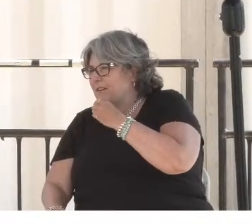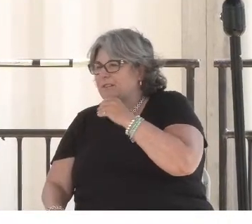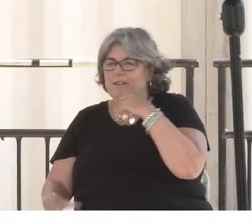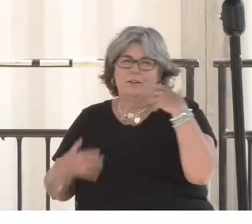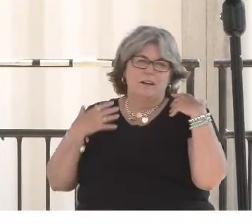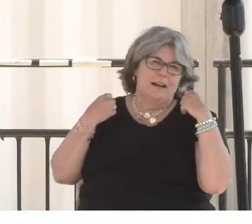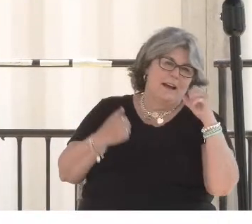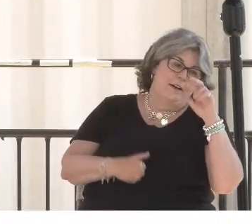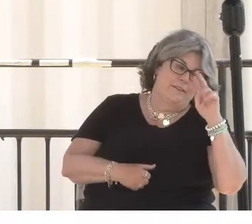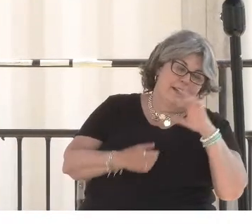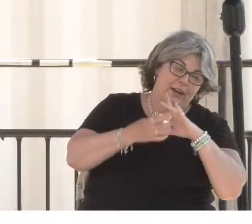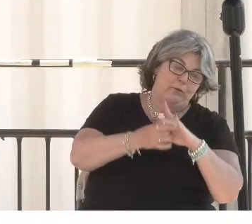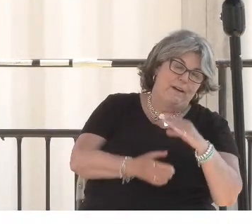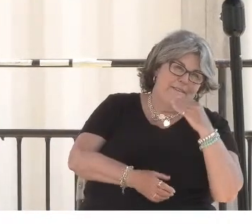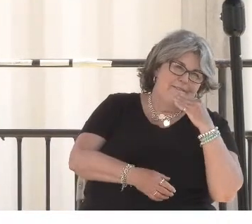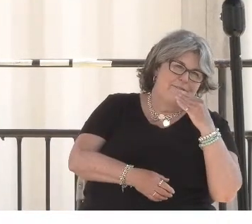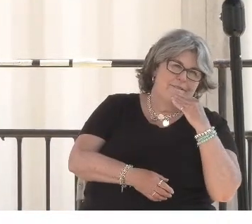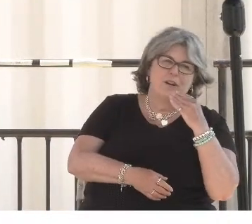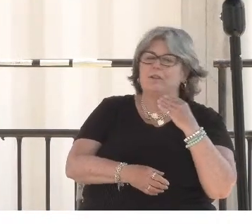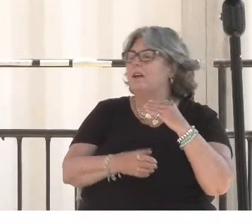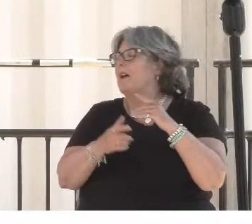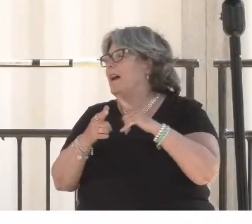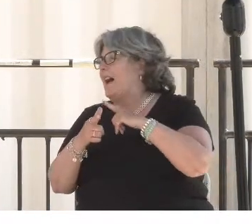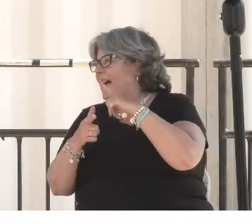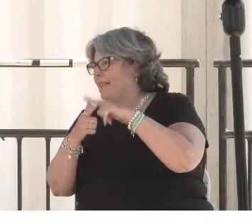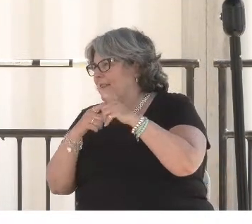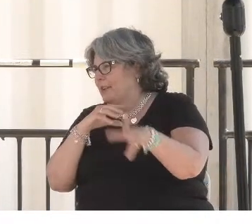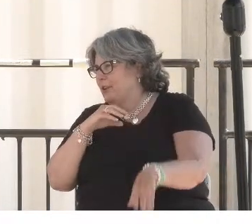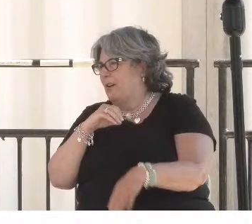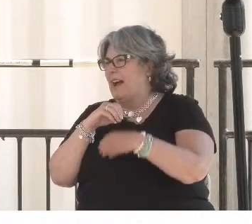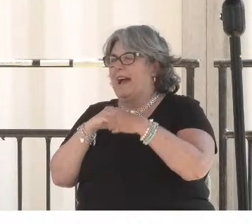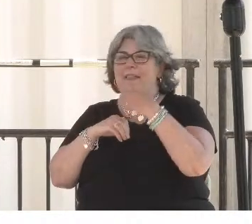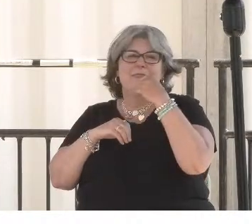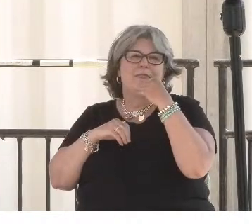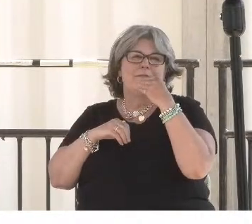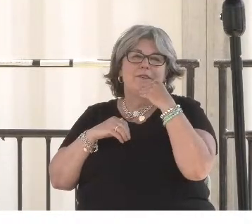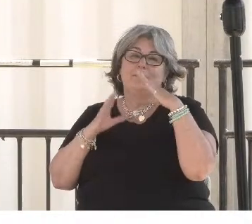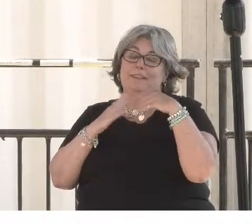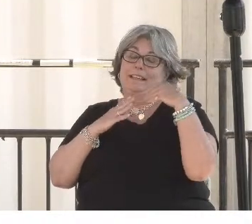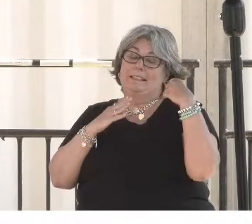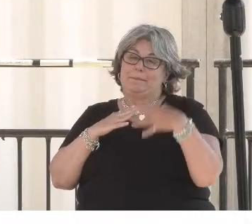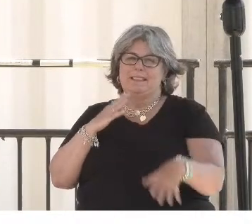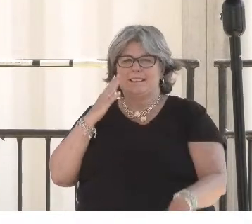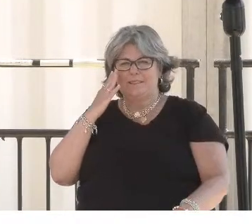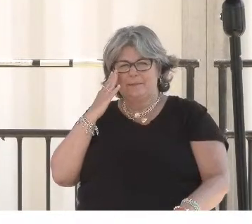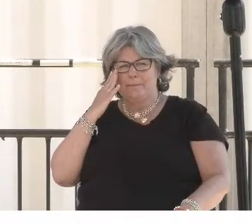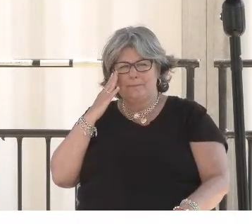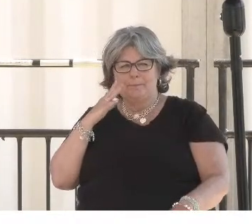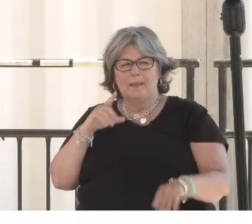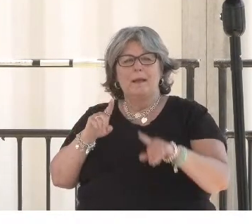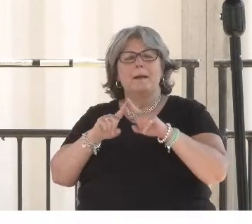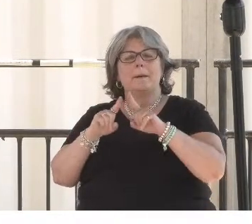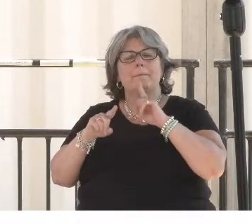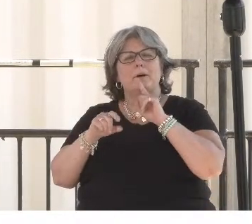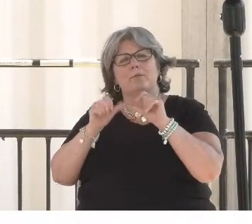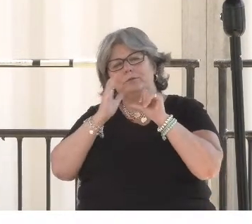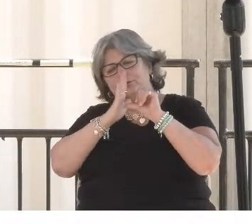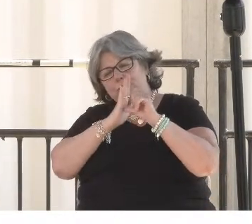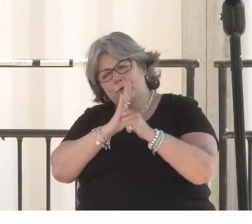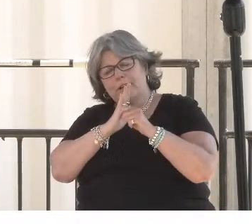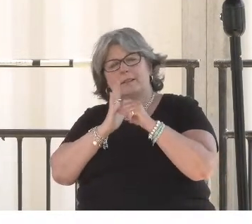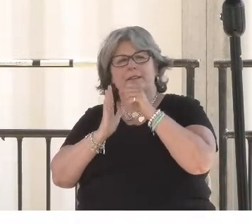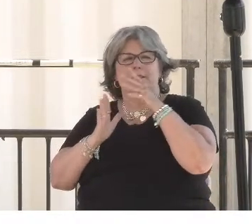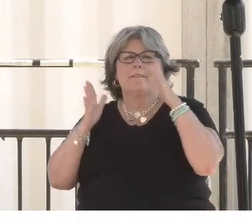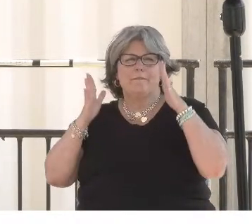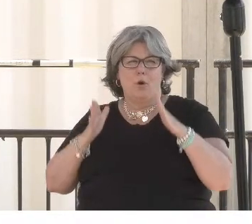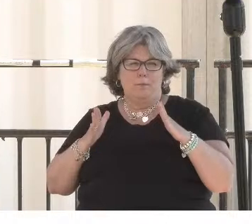part of the cost of your food. Once you put the healthcare costs in that food, very expensive food. But we've really stressed farmers,